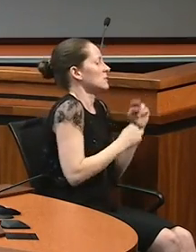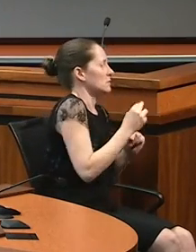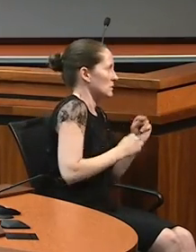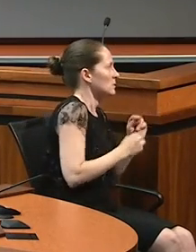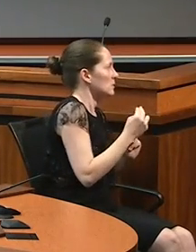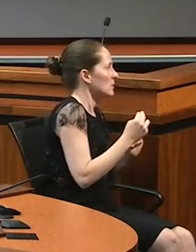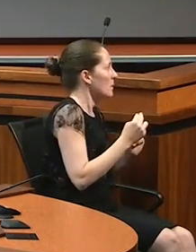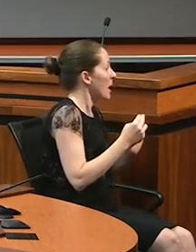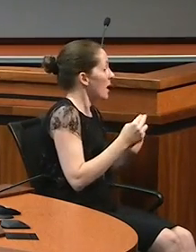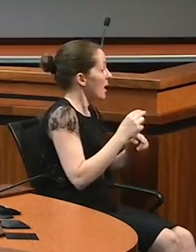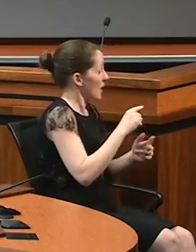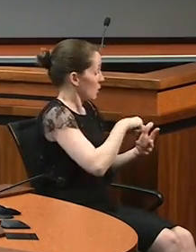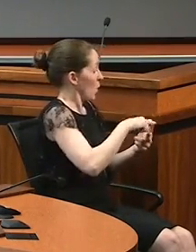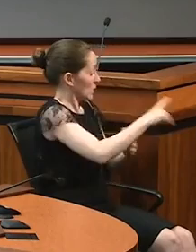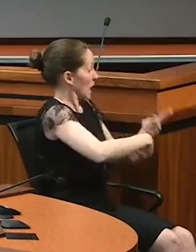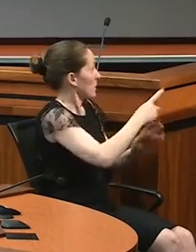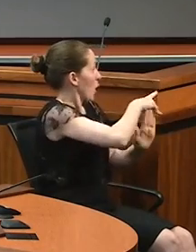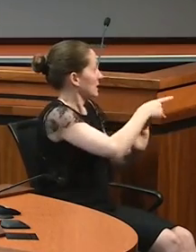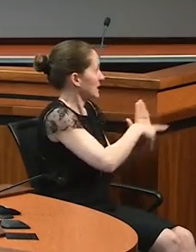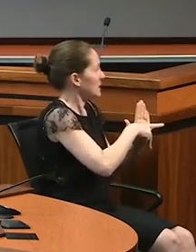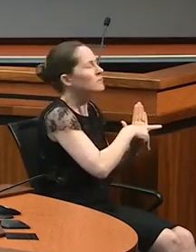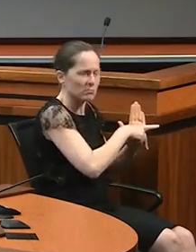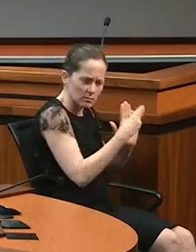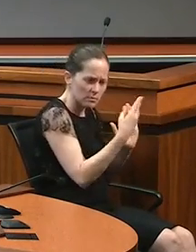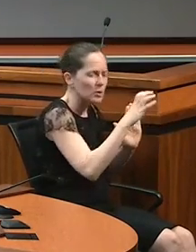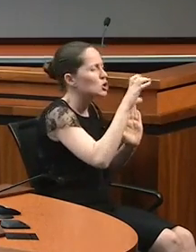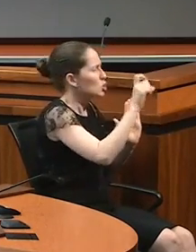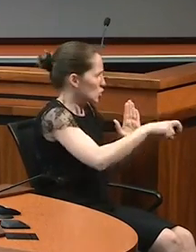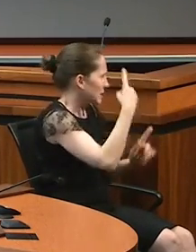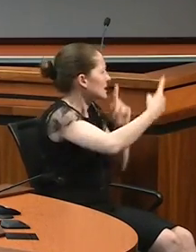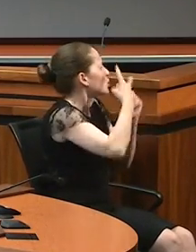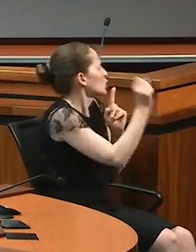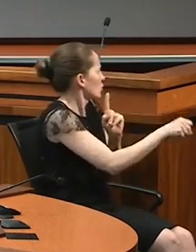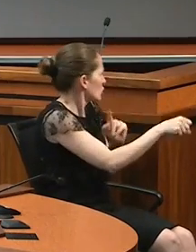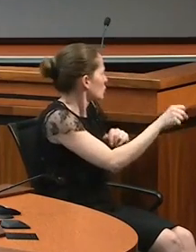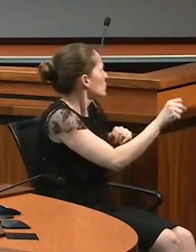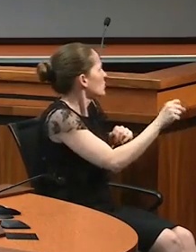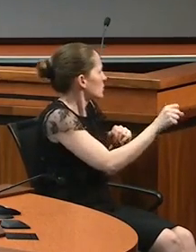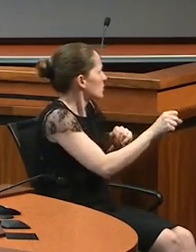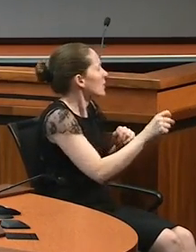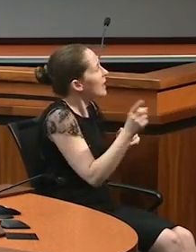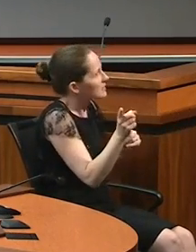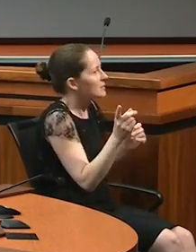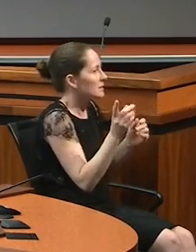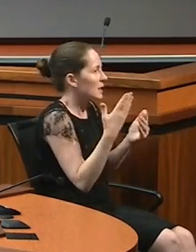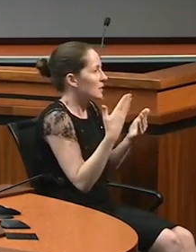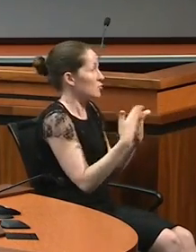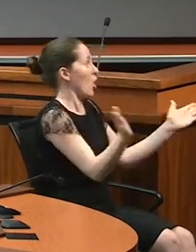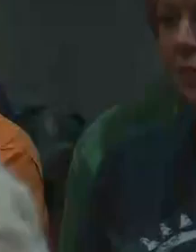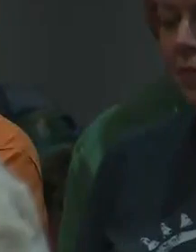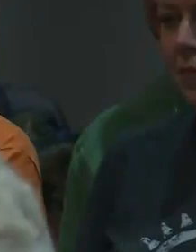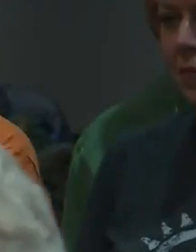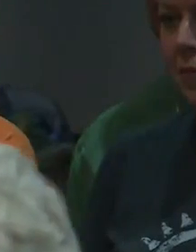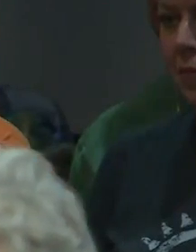nature do have an impact and should be considered, but it's definitely a very broad scope of discussion for that. You've got a lot of experience. I'm